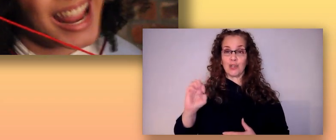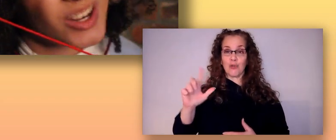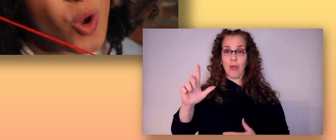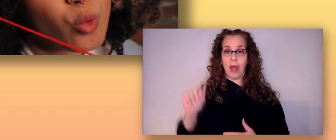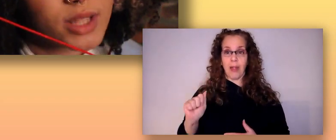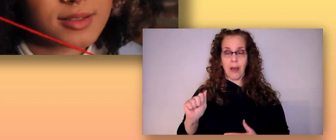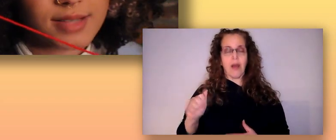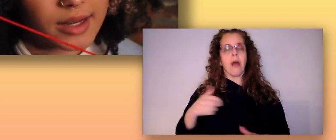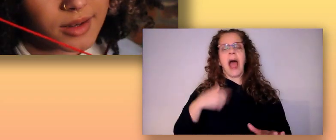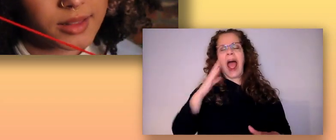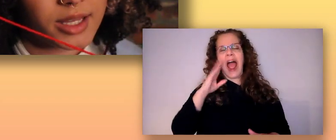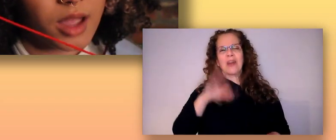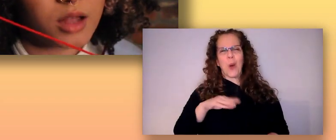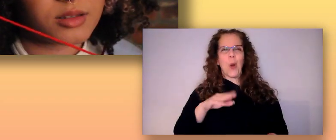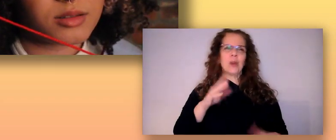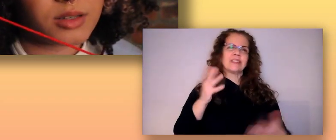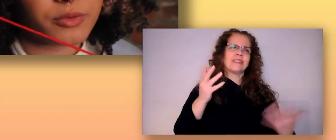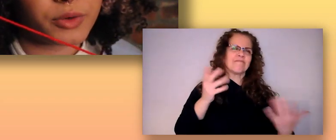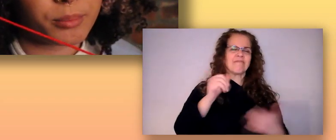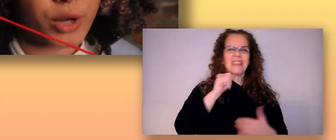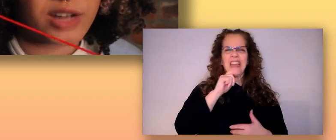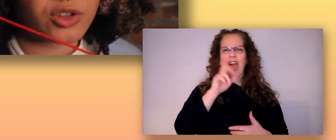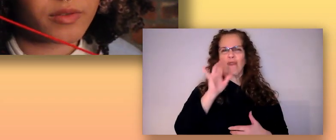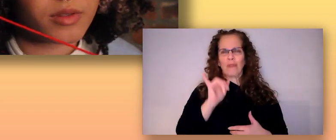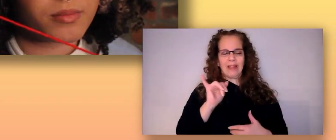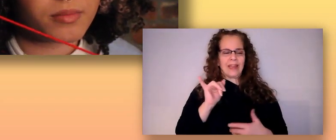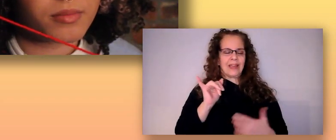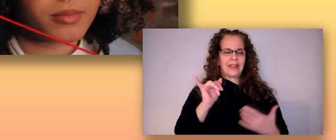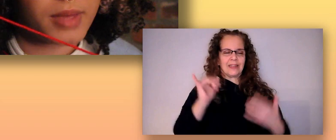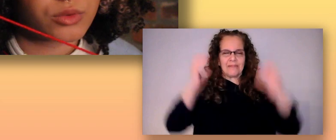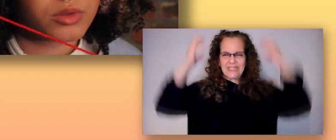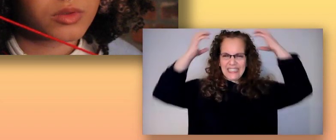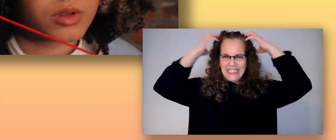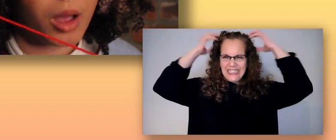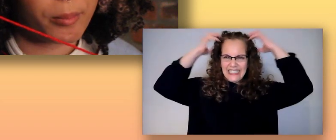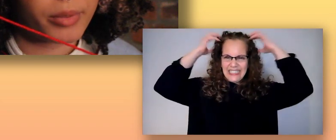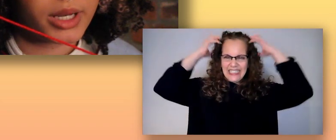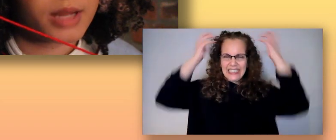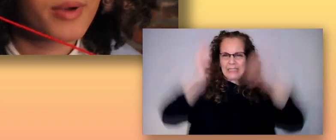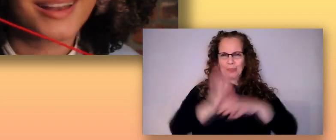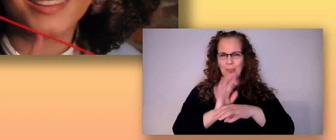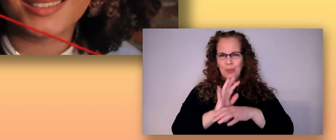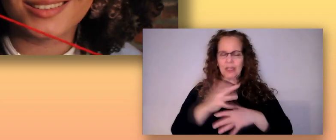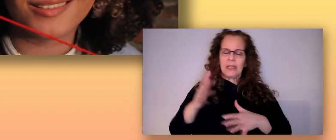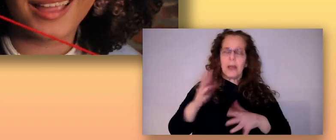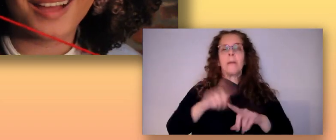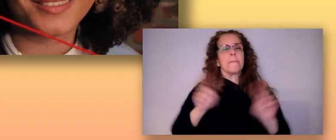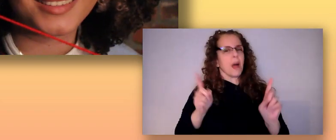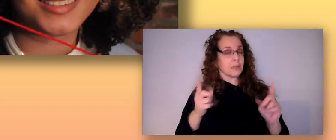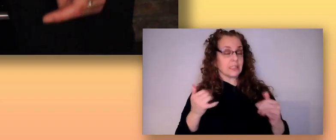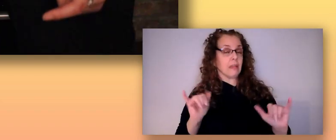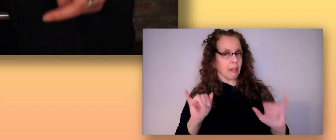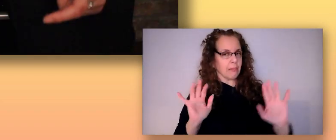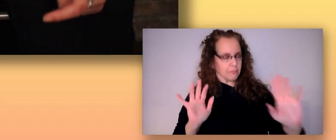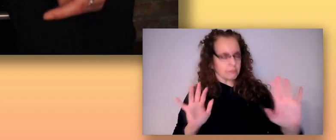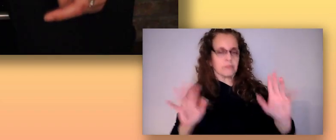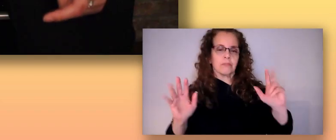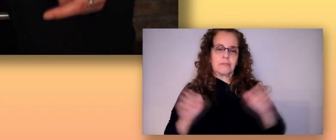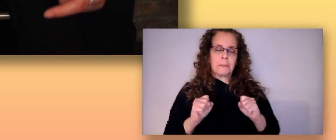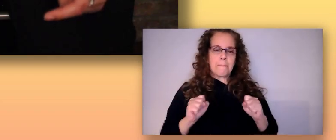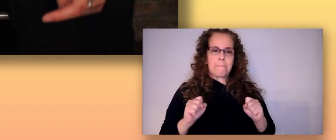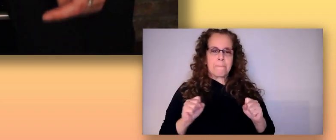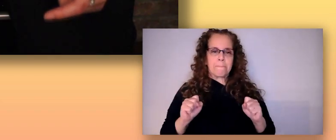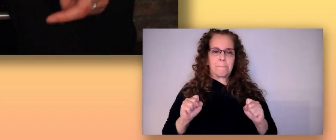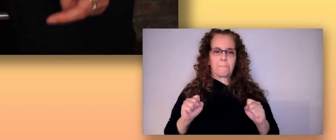and I know it's technically a different branch of the Mouse Company, but it still counts. 1,